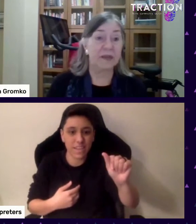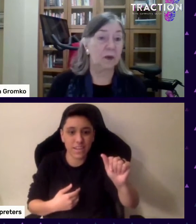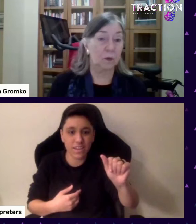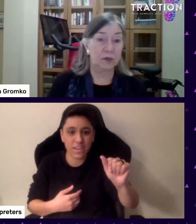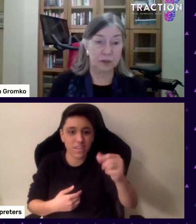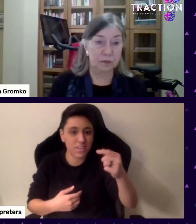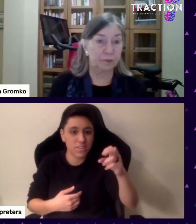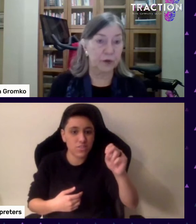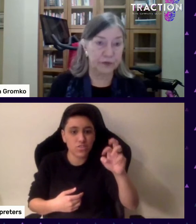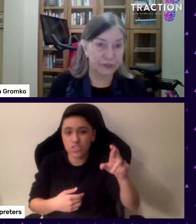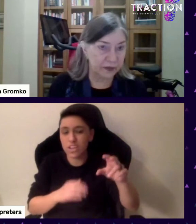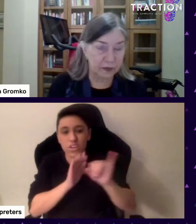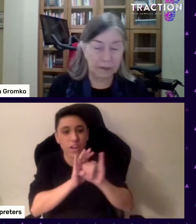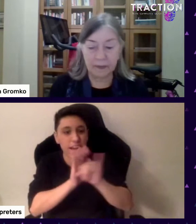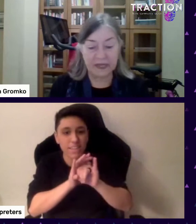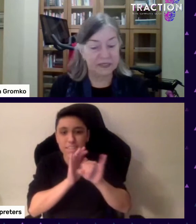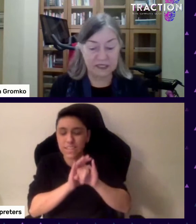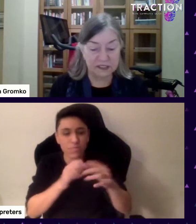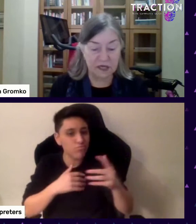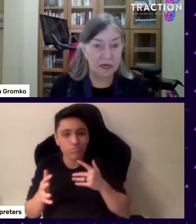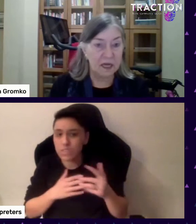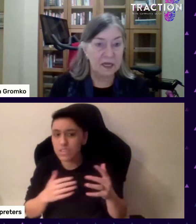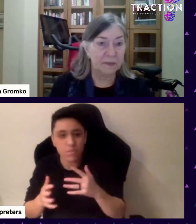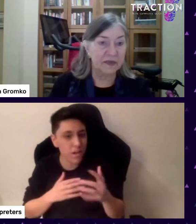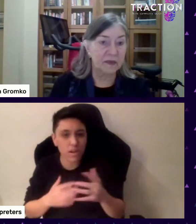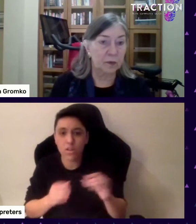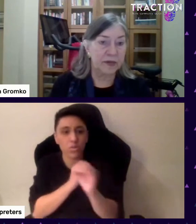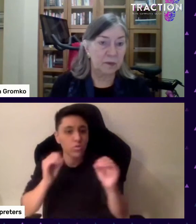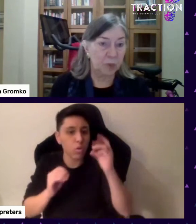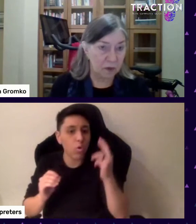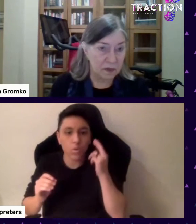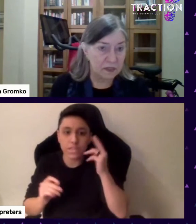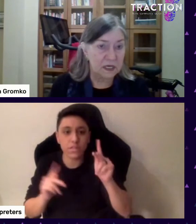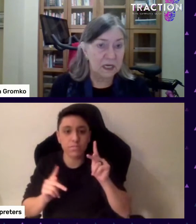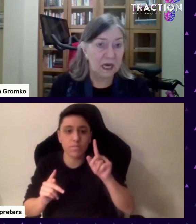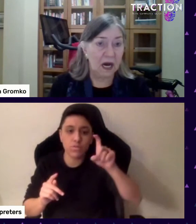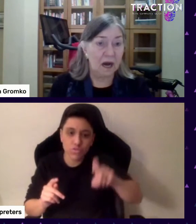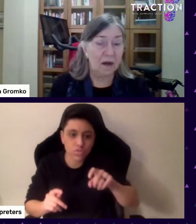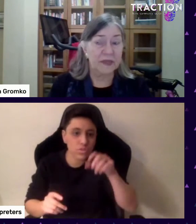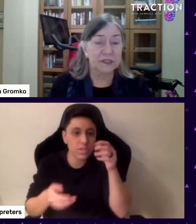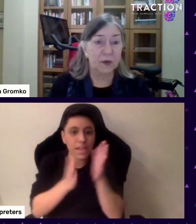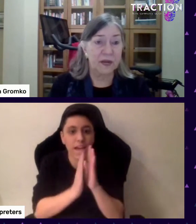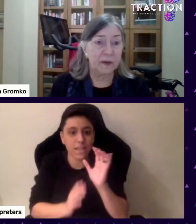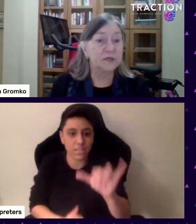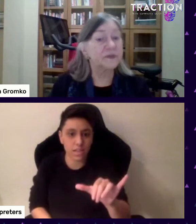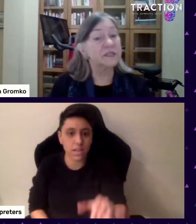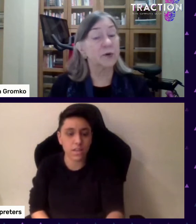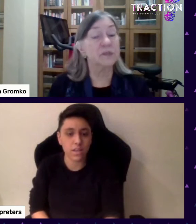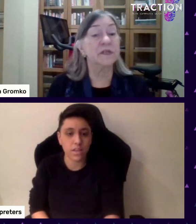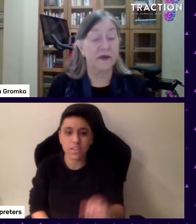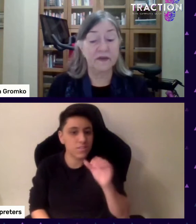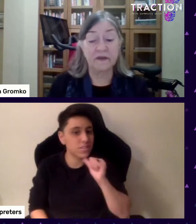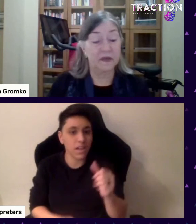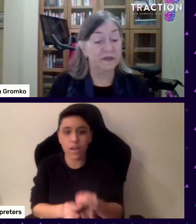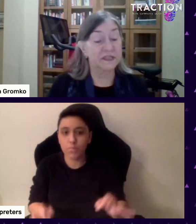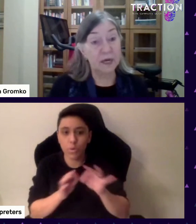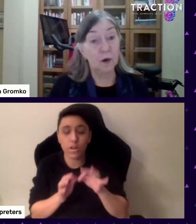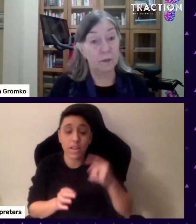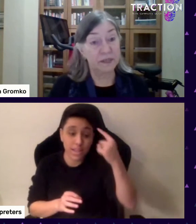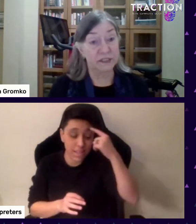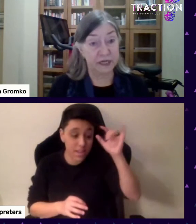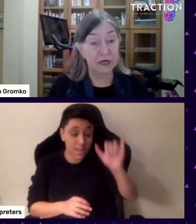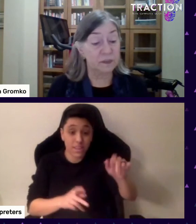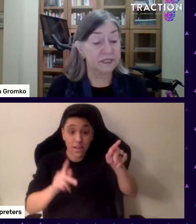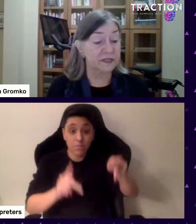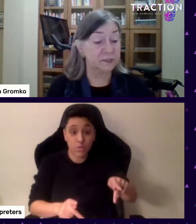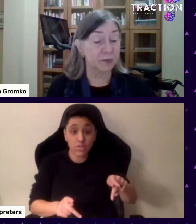identity might be or what your birth gender might be. It's not something that would be important. So anyway, so this person, I think that the